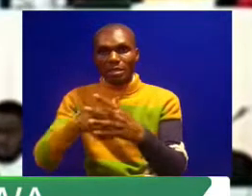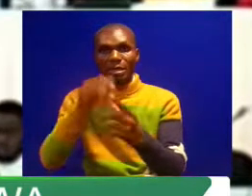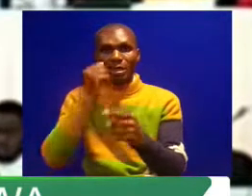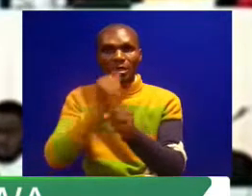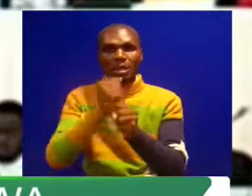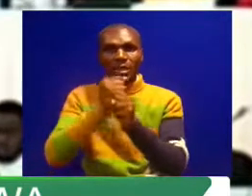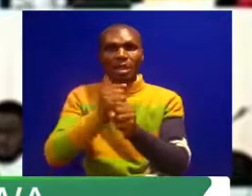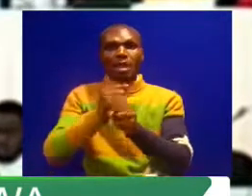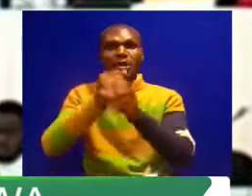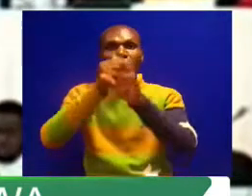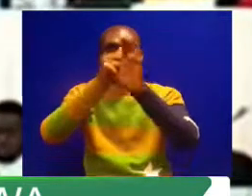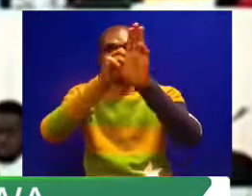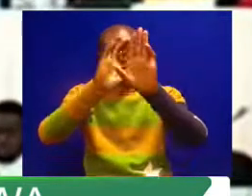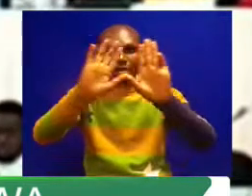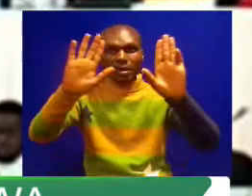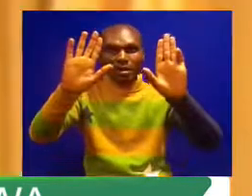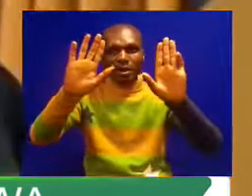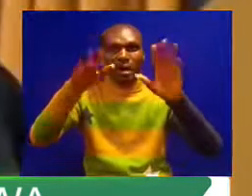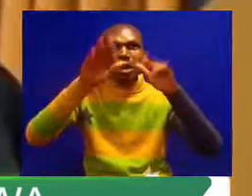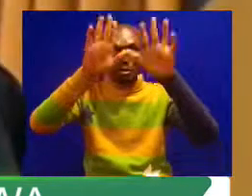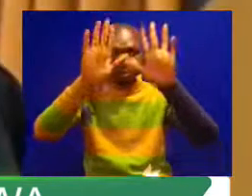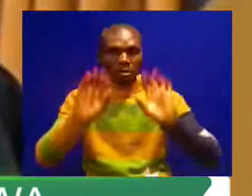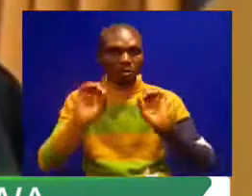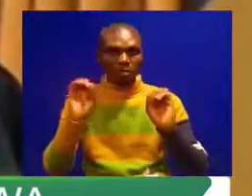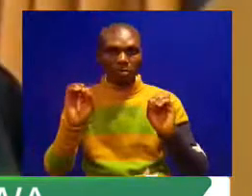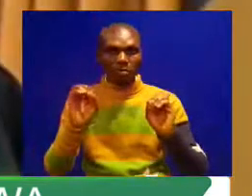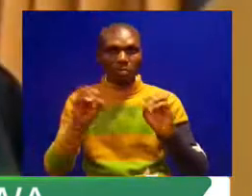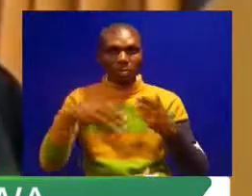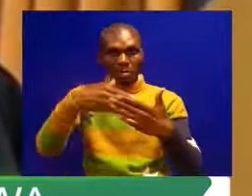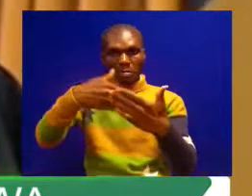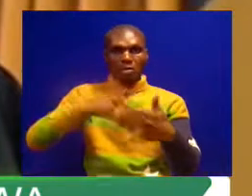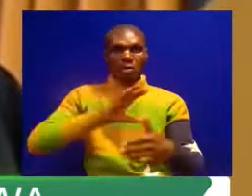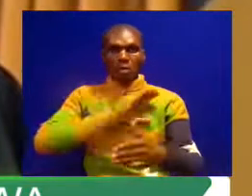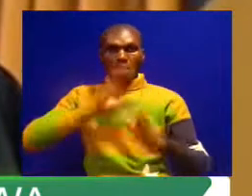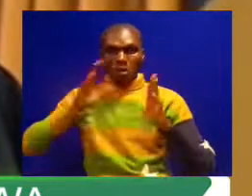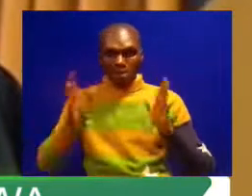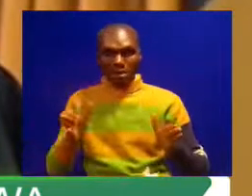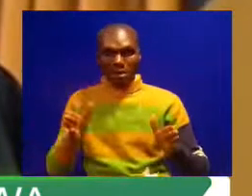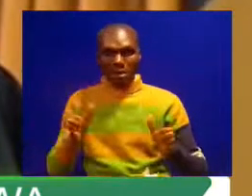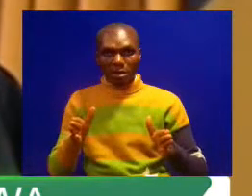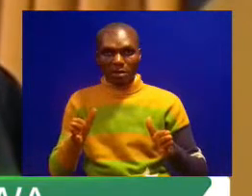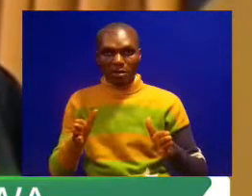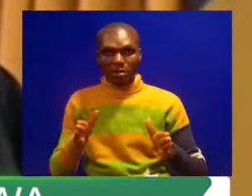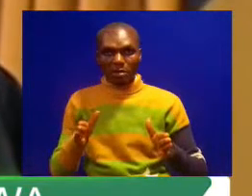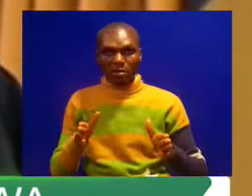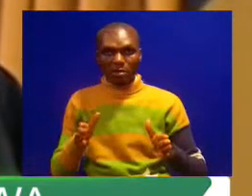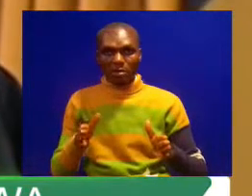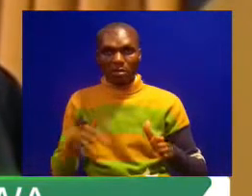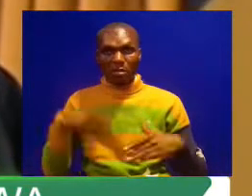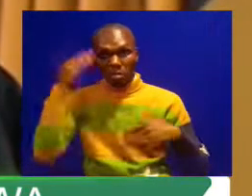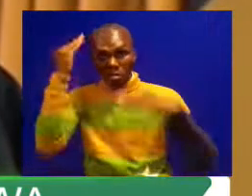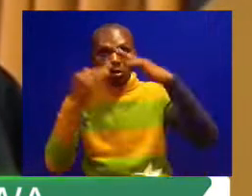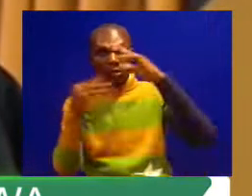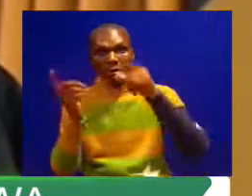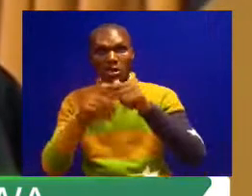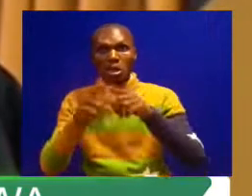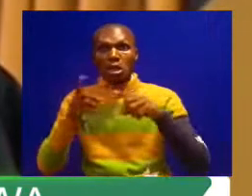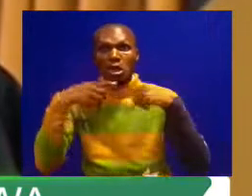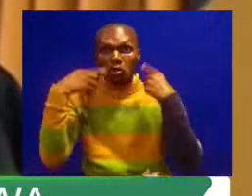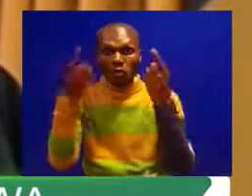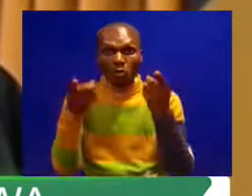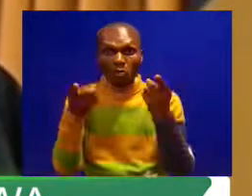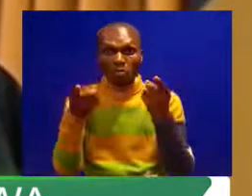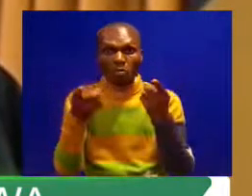abo nkuwarenge na ngenchende. The four commissioners have not placed before this court any information